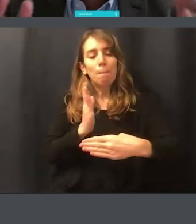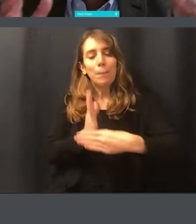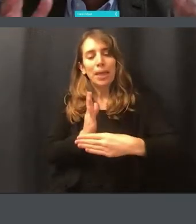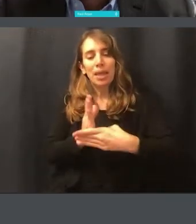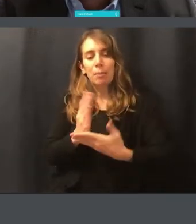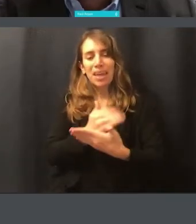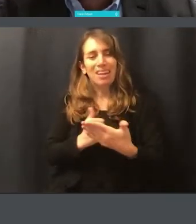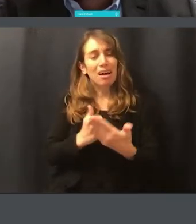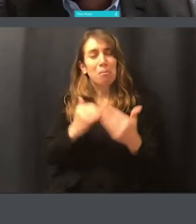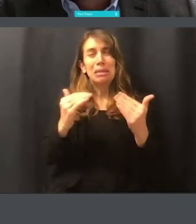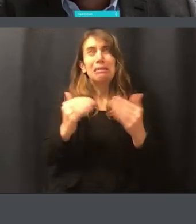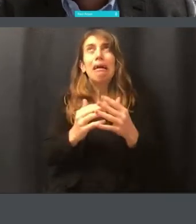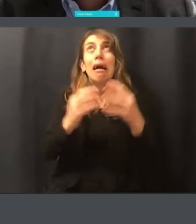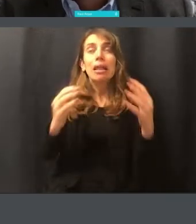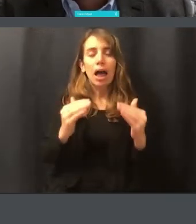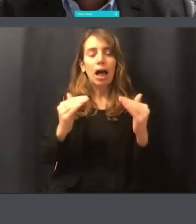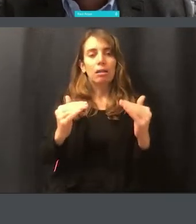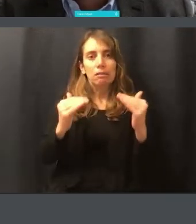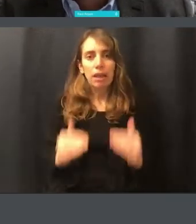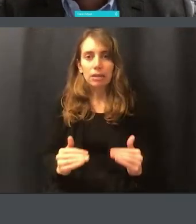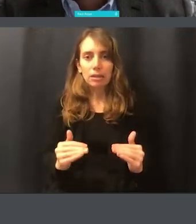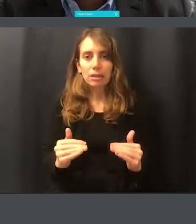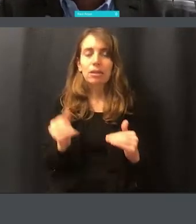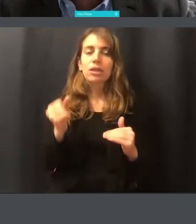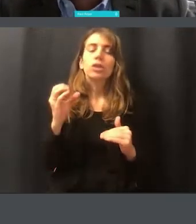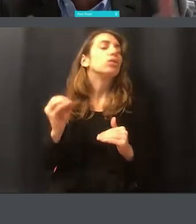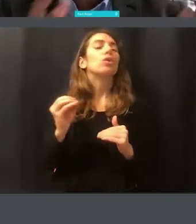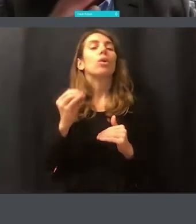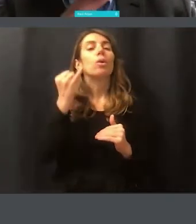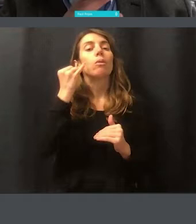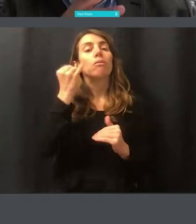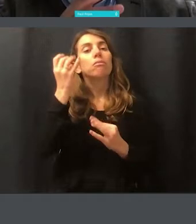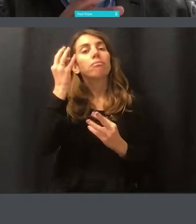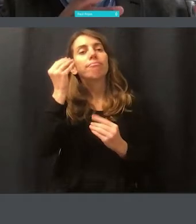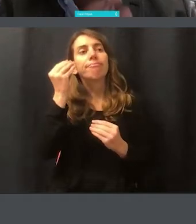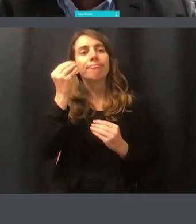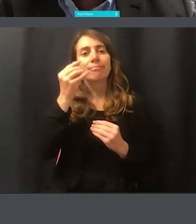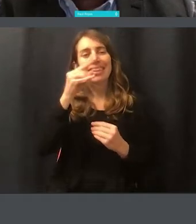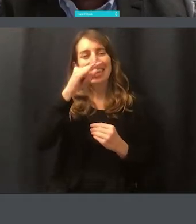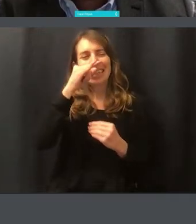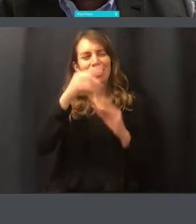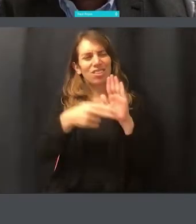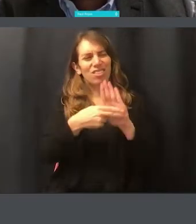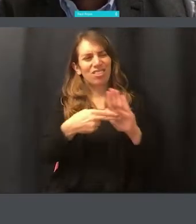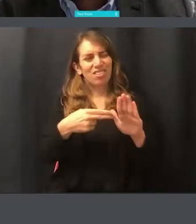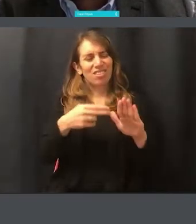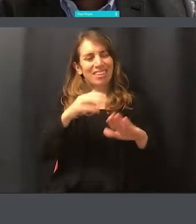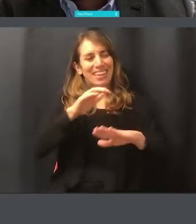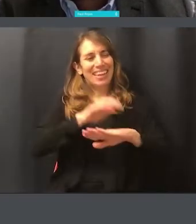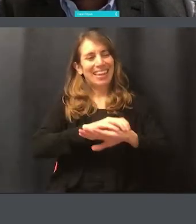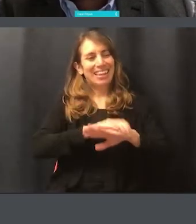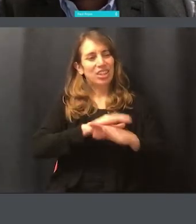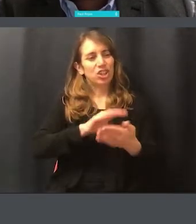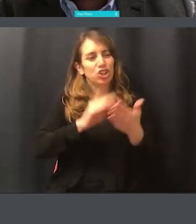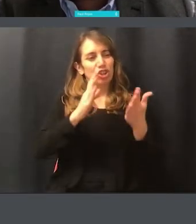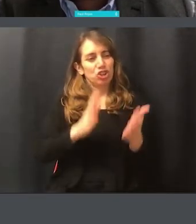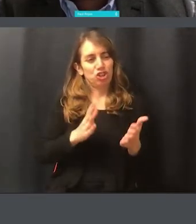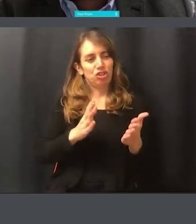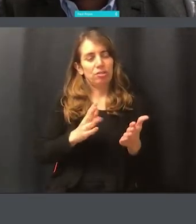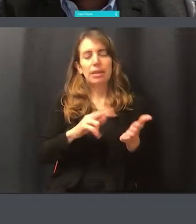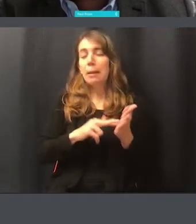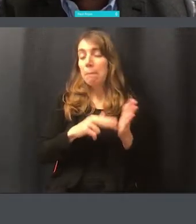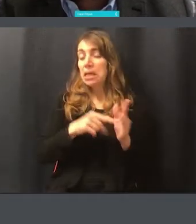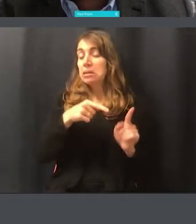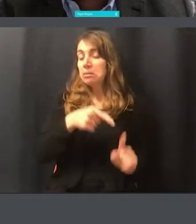kids who are designated as English learners, you have to then kind of think, well, at home, that means the kids are speaking